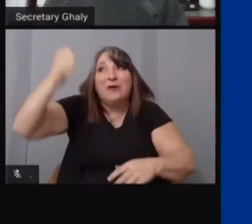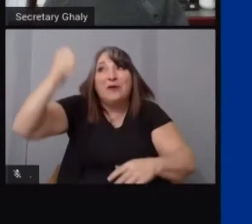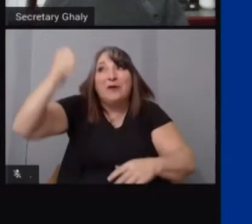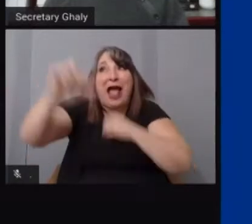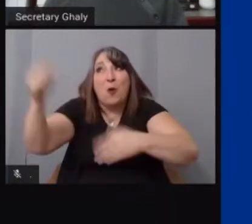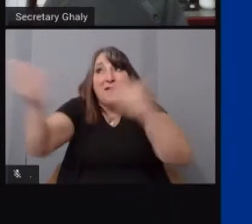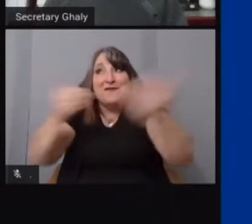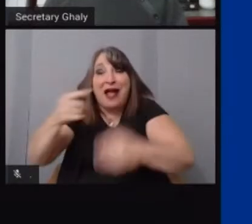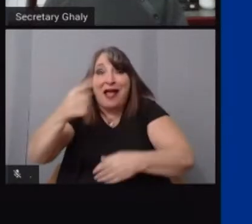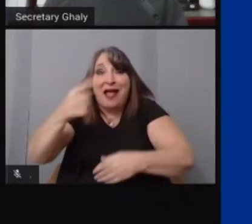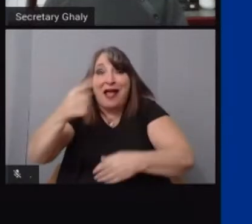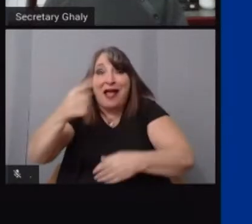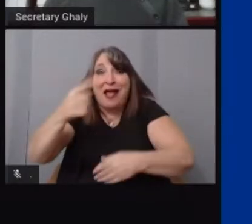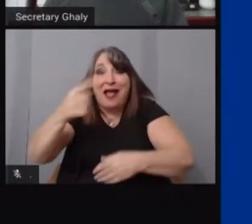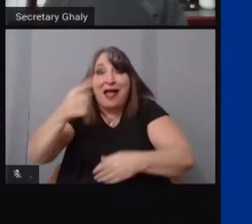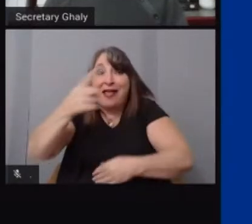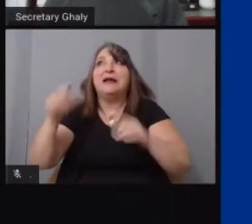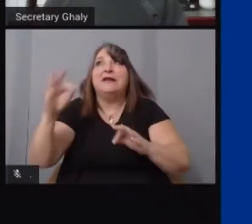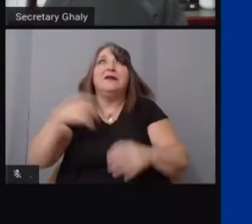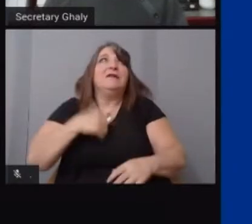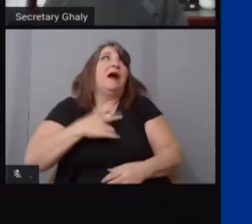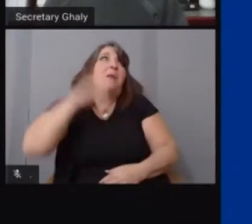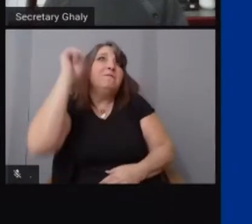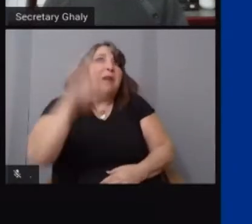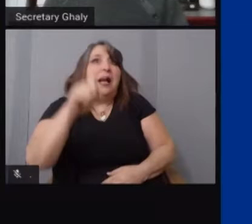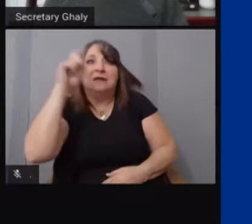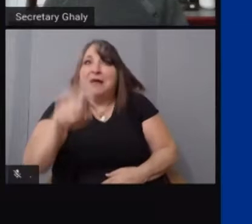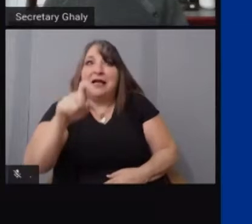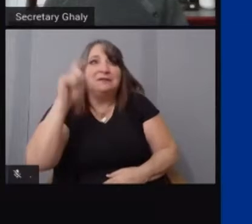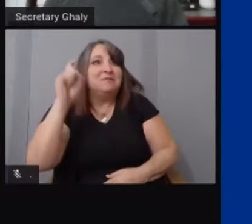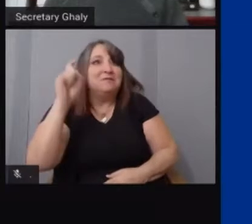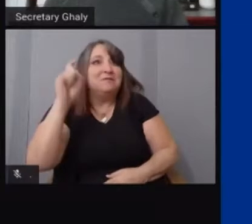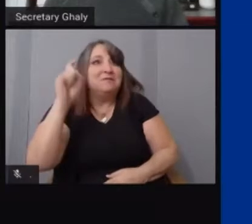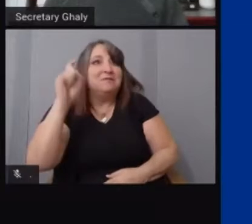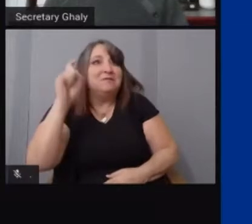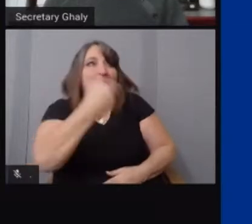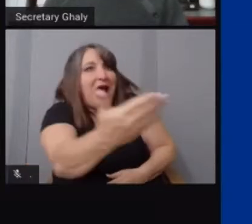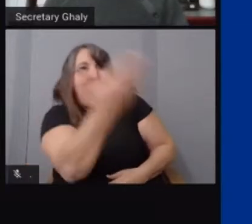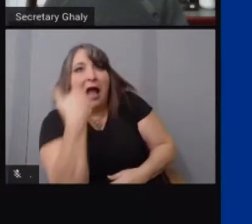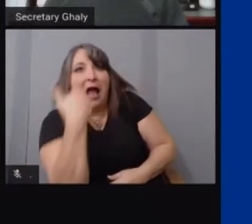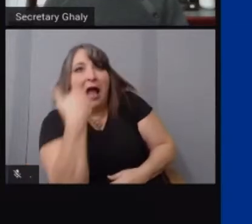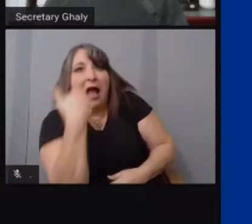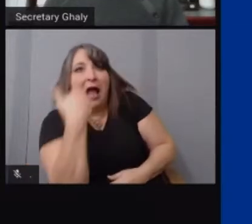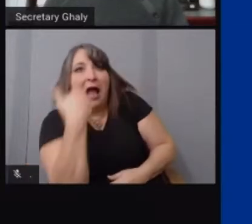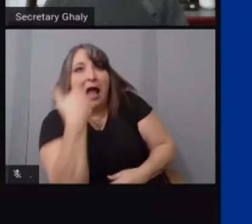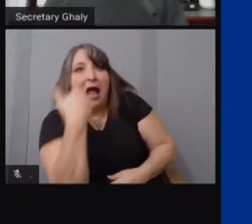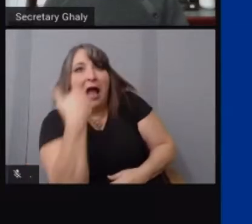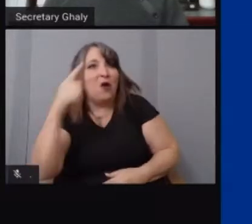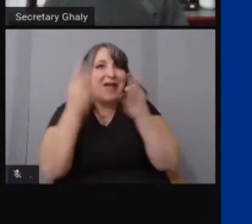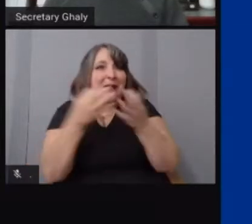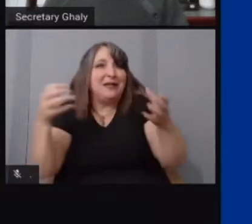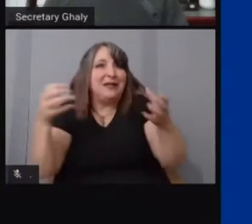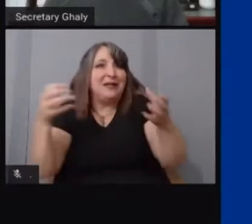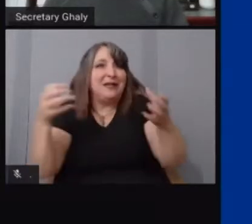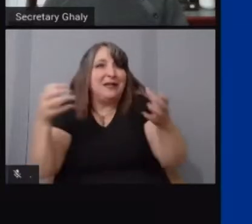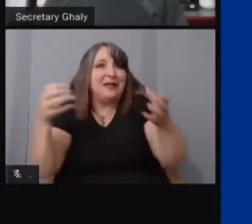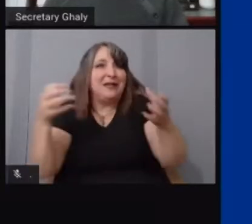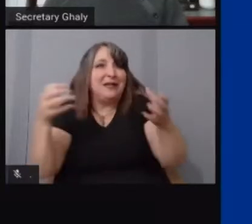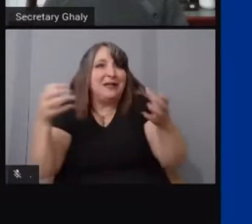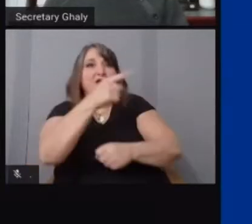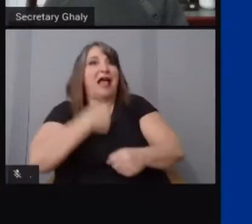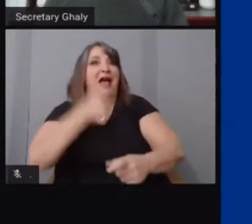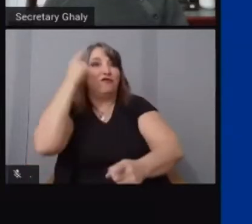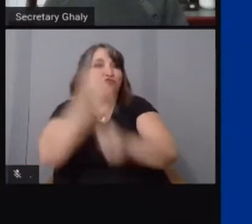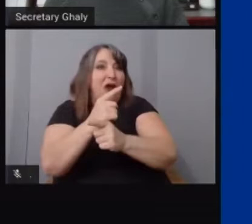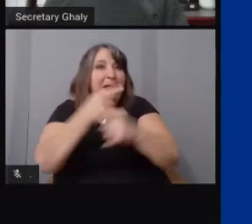try to discuss ways to protect those family members, ensure that they have the right mask, make sure that